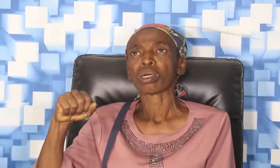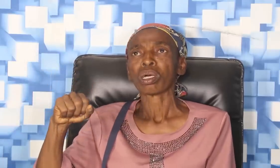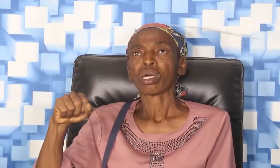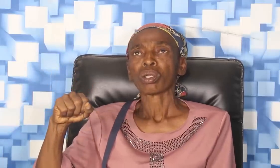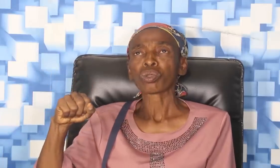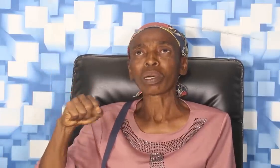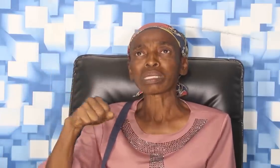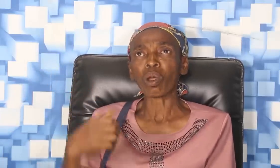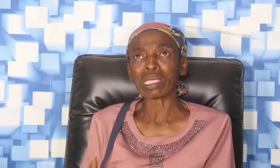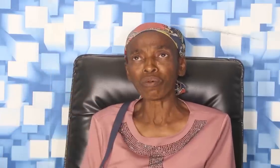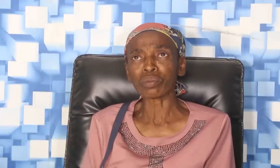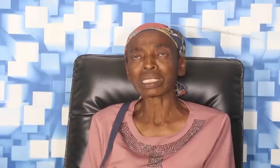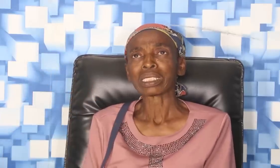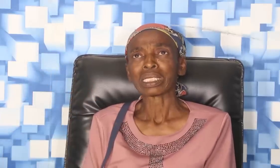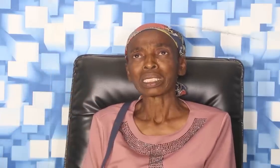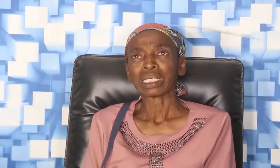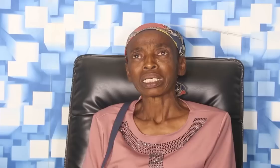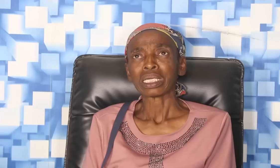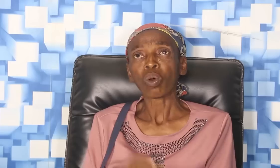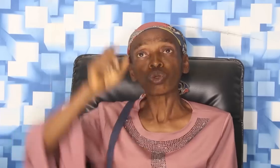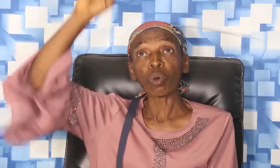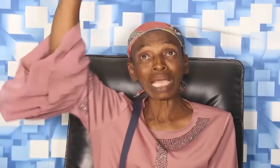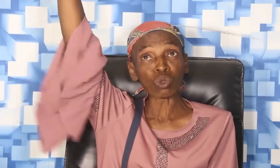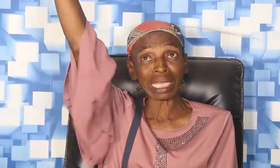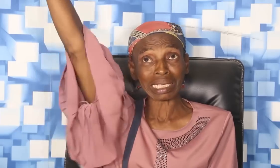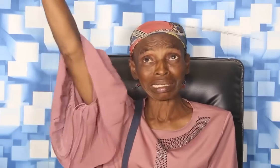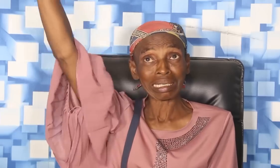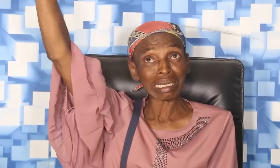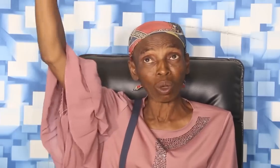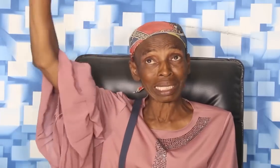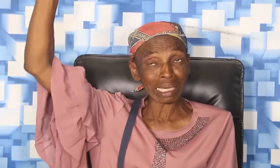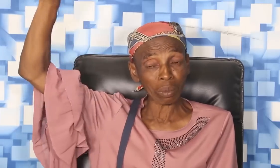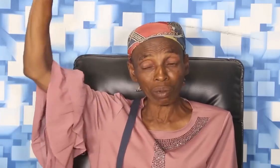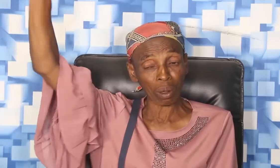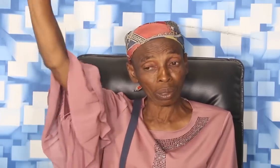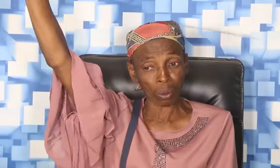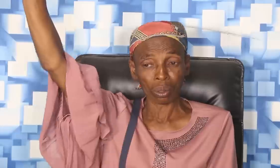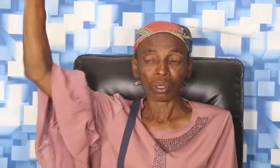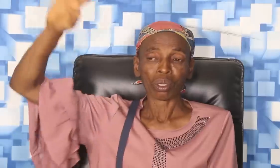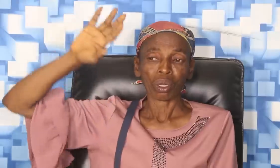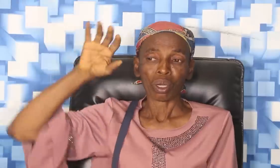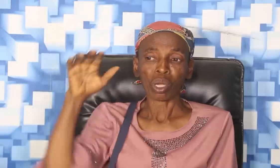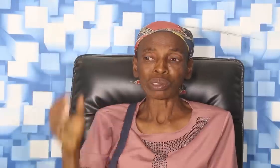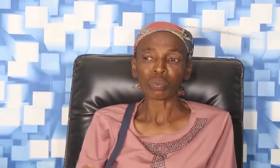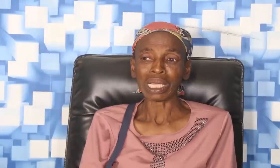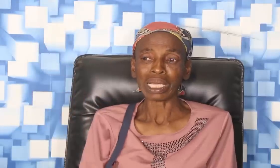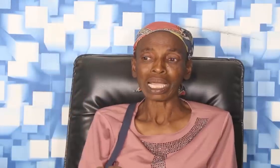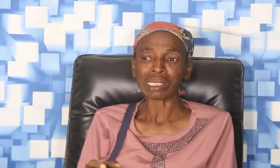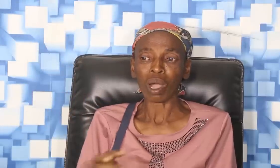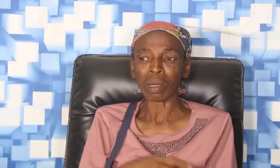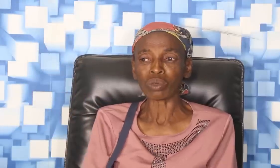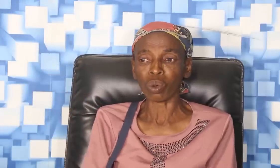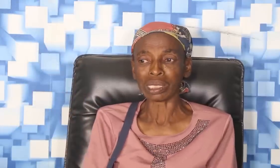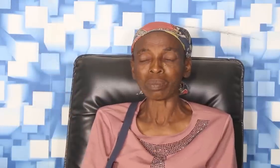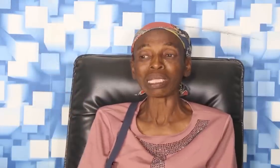bottle. So, what's it doing here for me? One know me, it's okay. Didn't collect any money from me. One was okay,